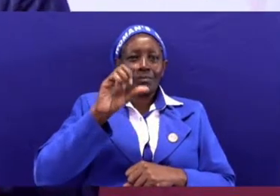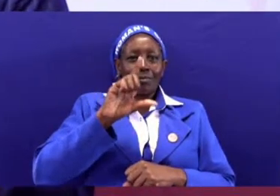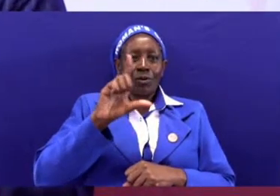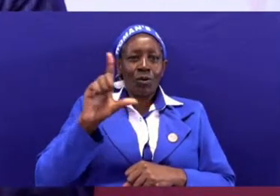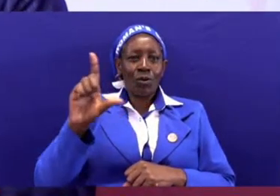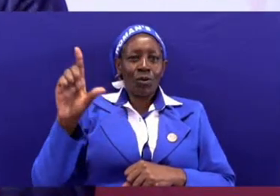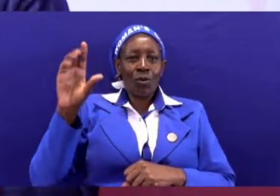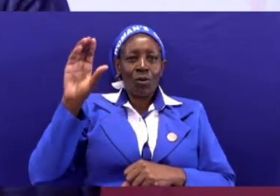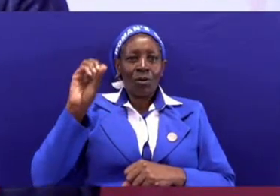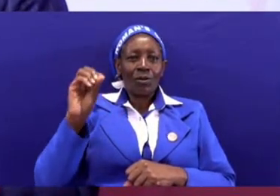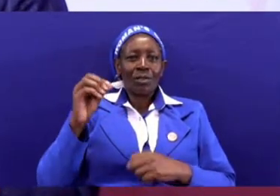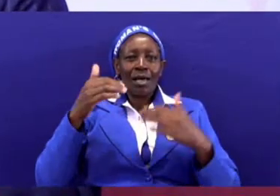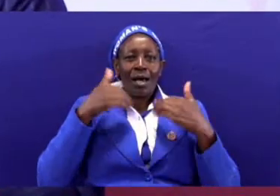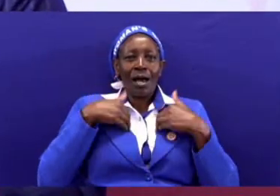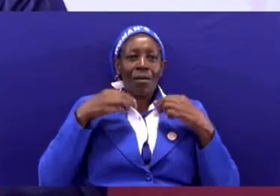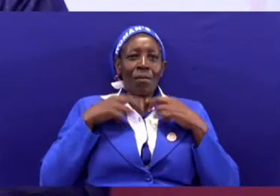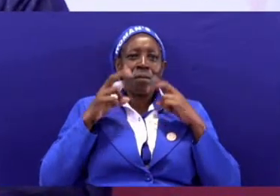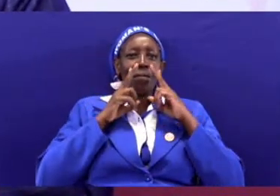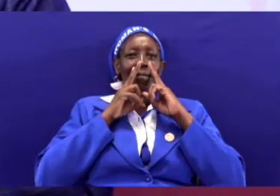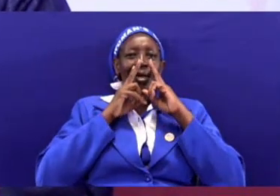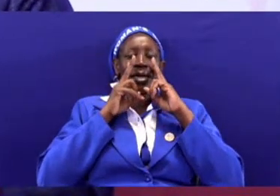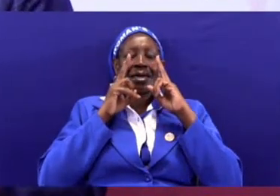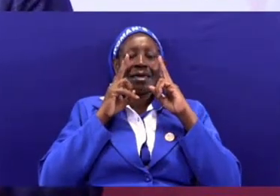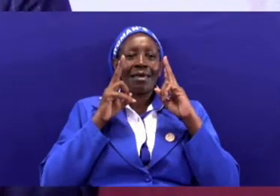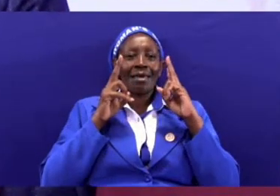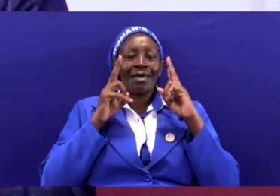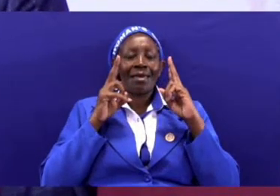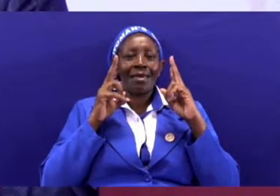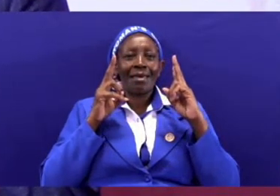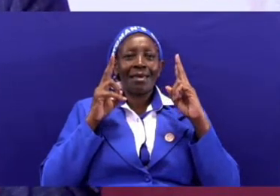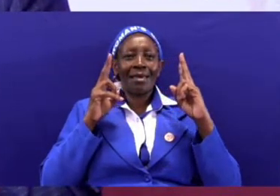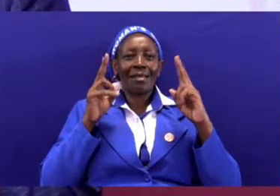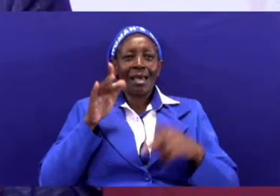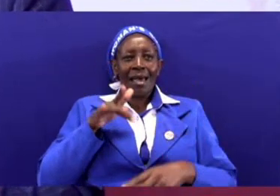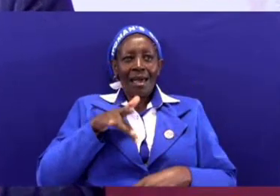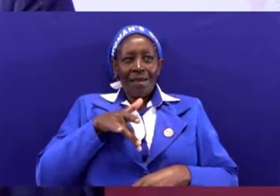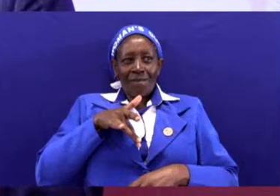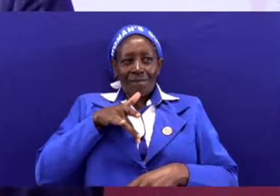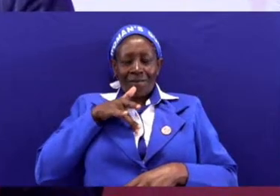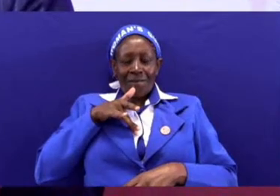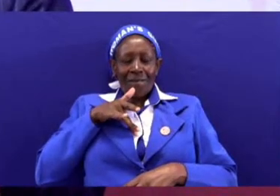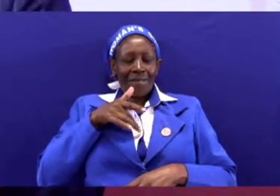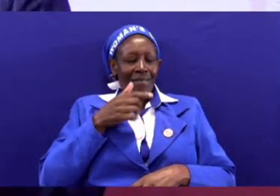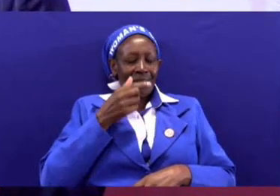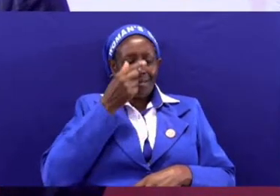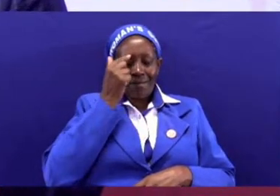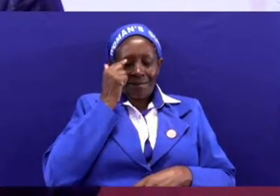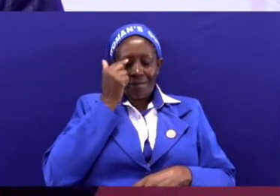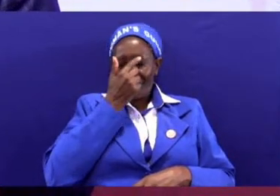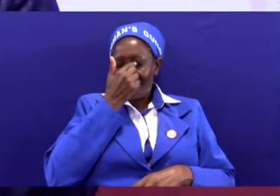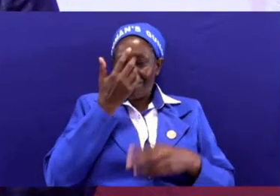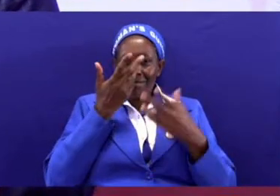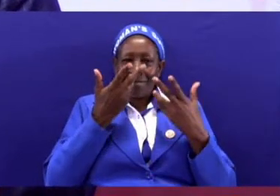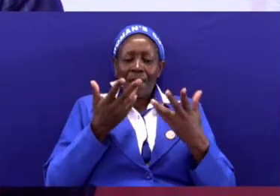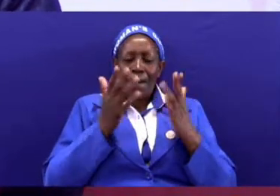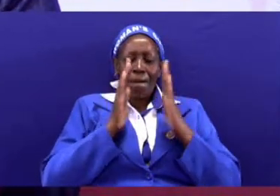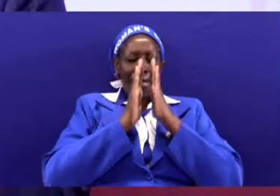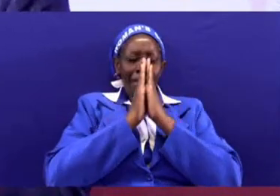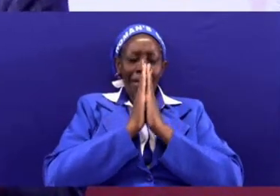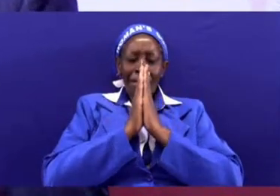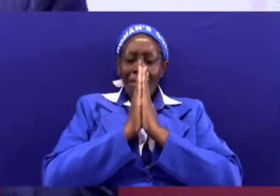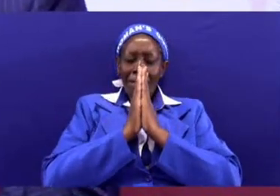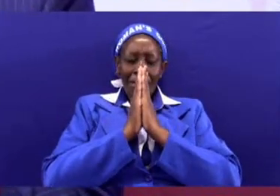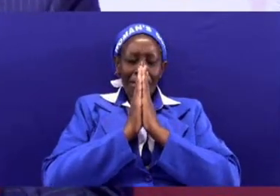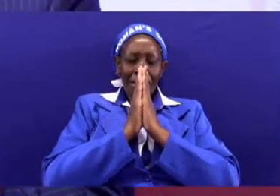that peace that surpasses all human understanding, and I feel like closing my eyes and interceding, also known